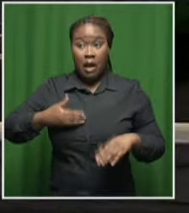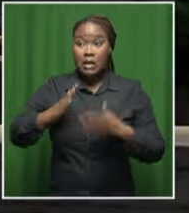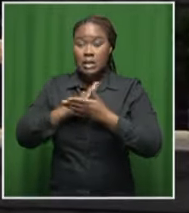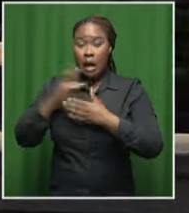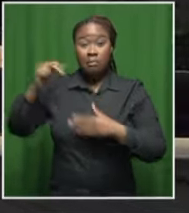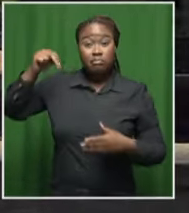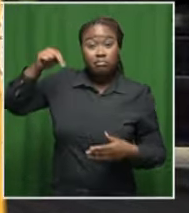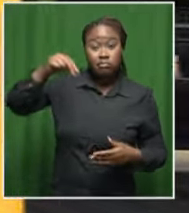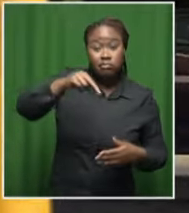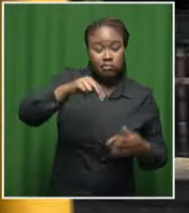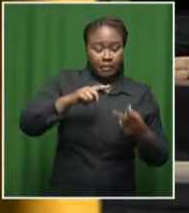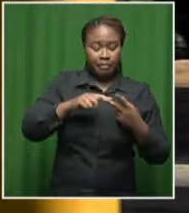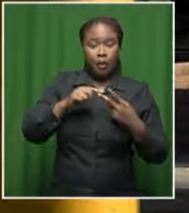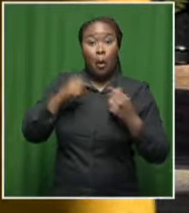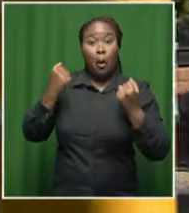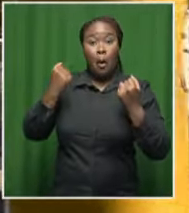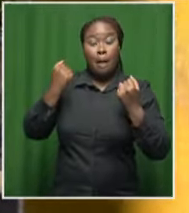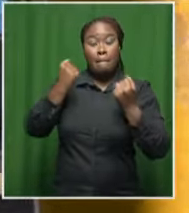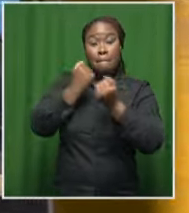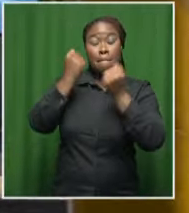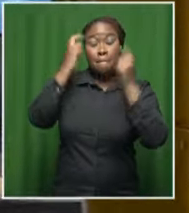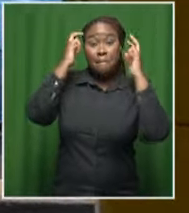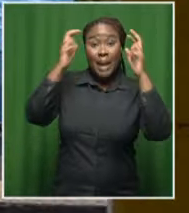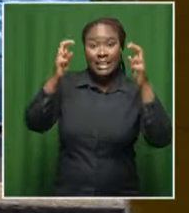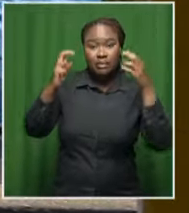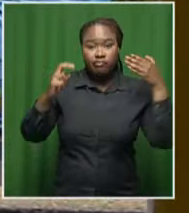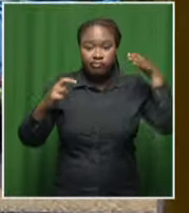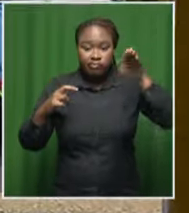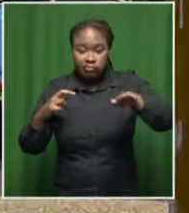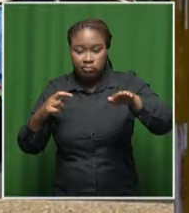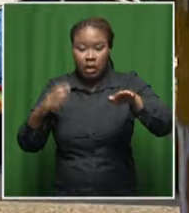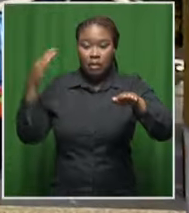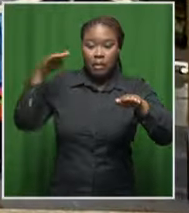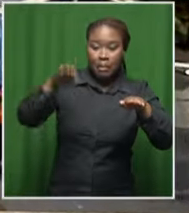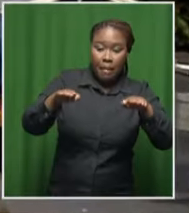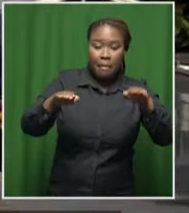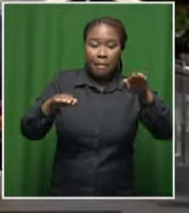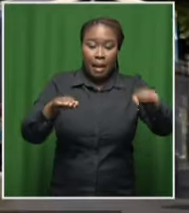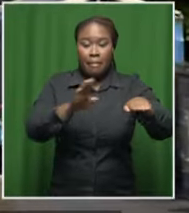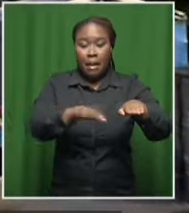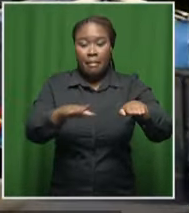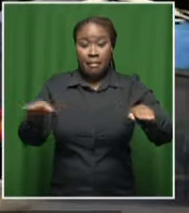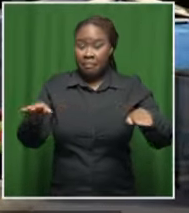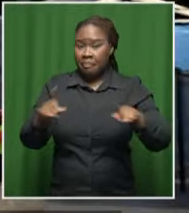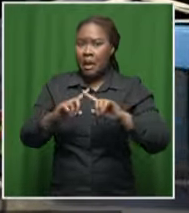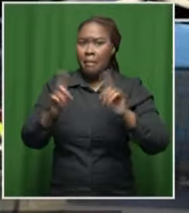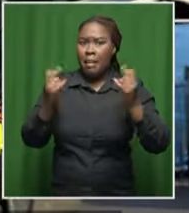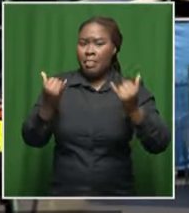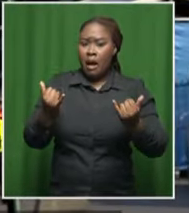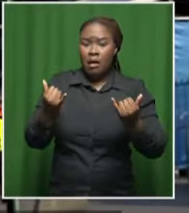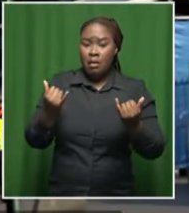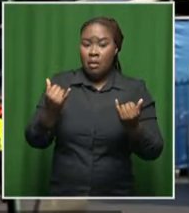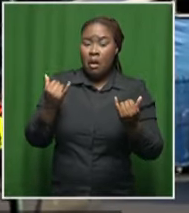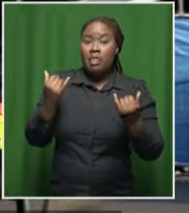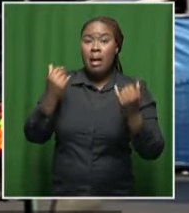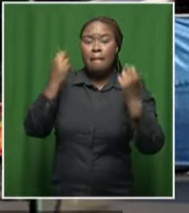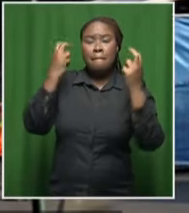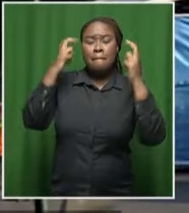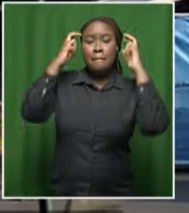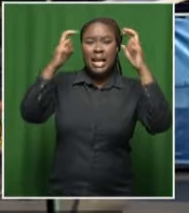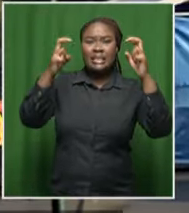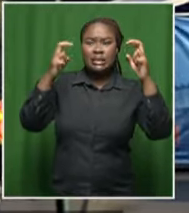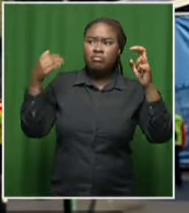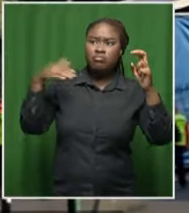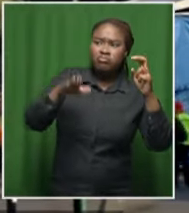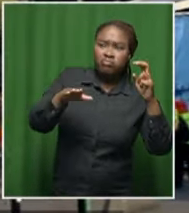foot. Some of them will be bussed in here. But the only buses that we've seen so far are the buses of the people going about their